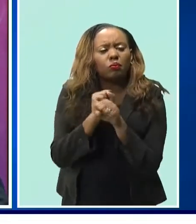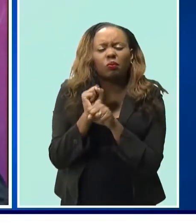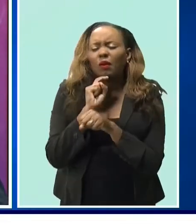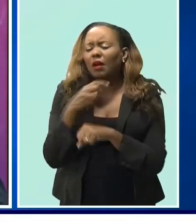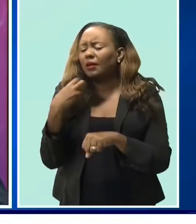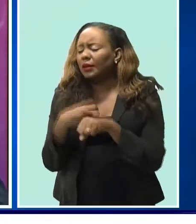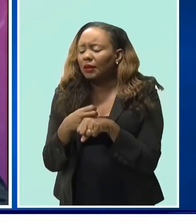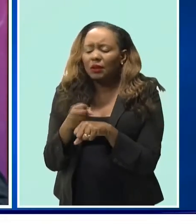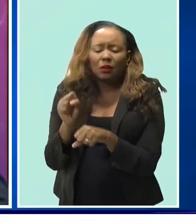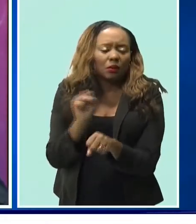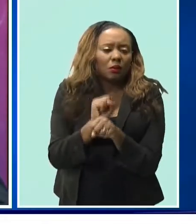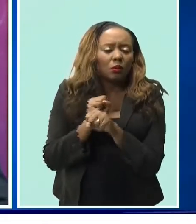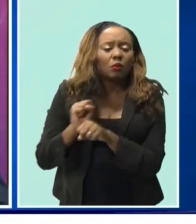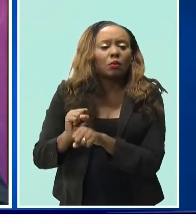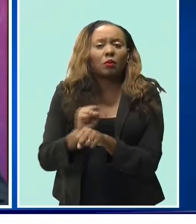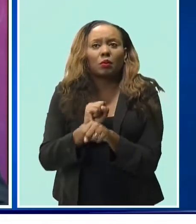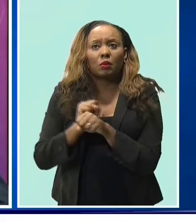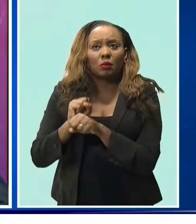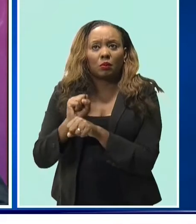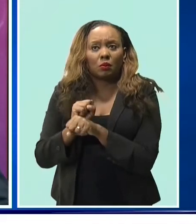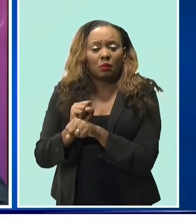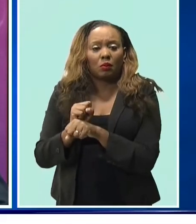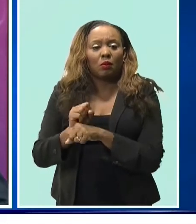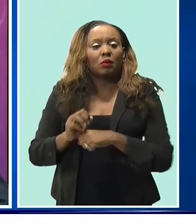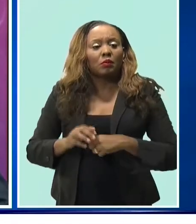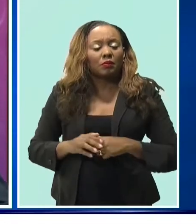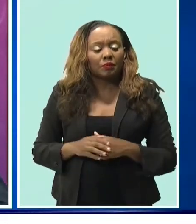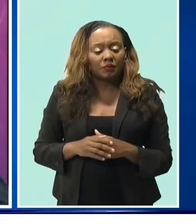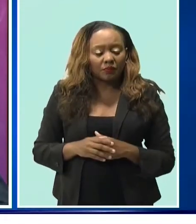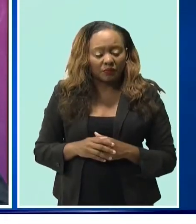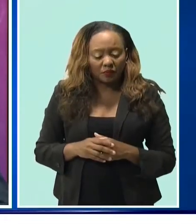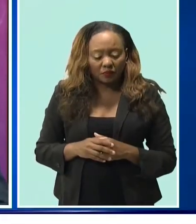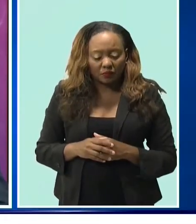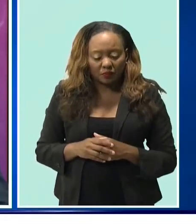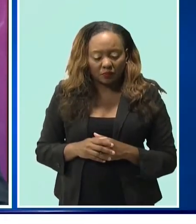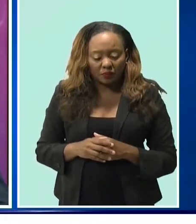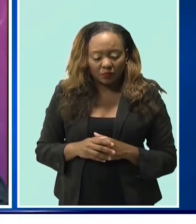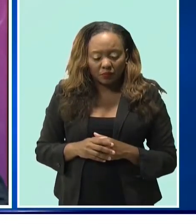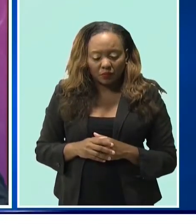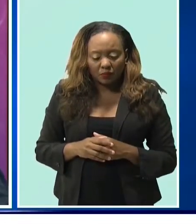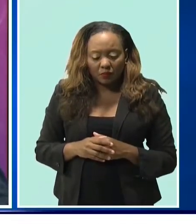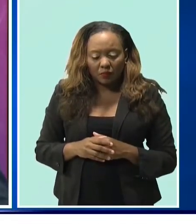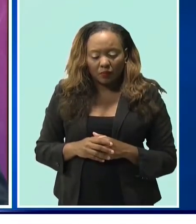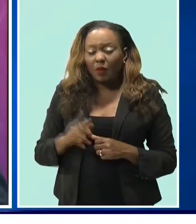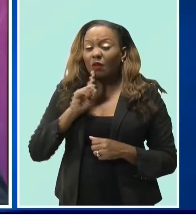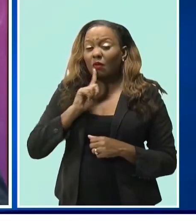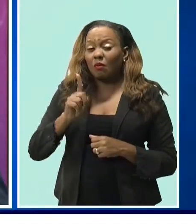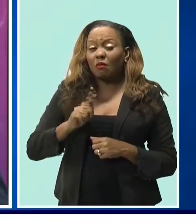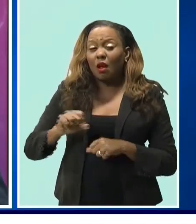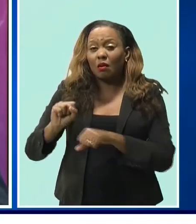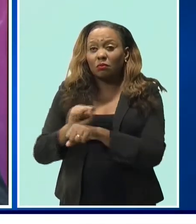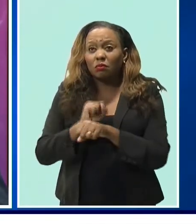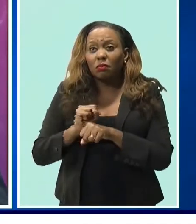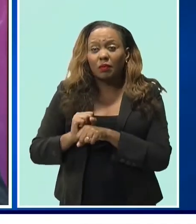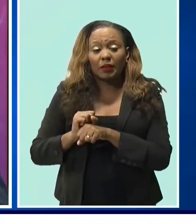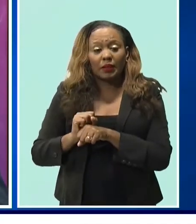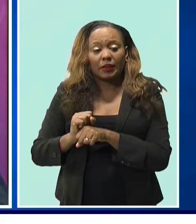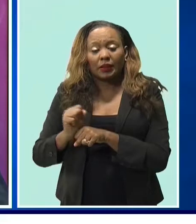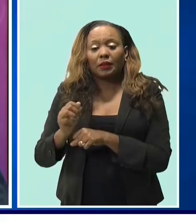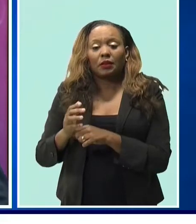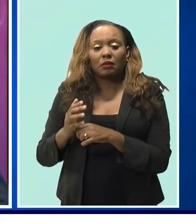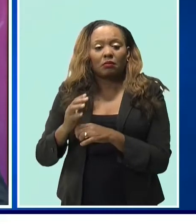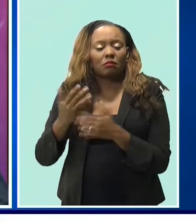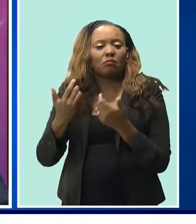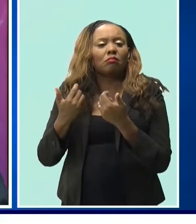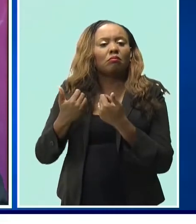these populations and people have been quite well, unwell in those age groups. We have worked pretty hard in that area.